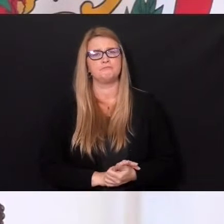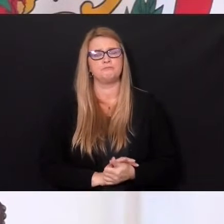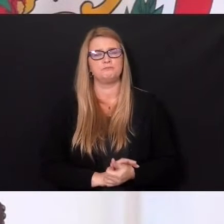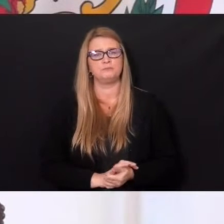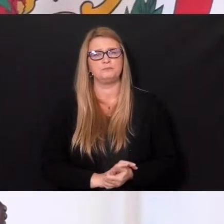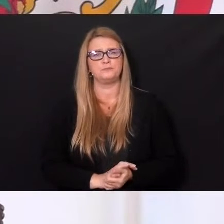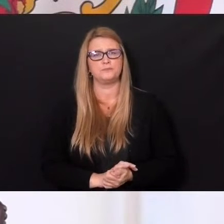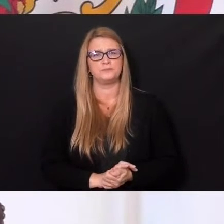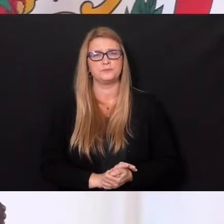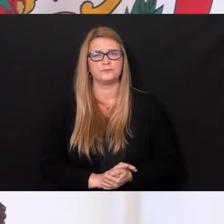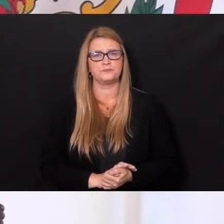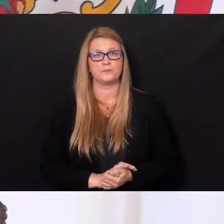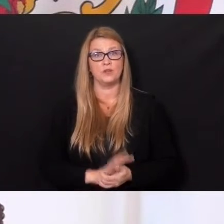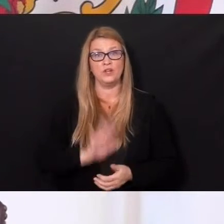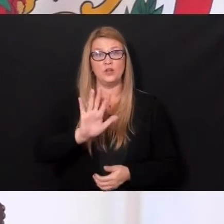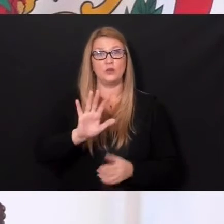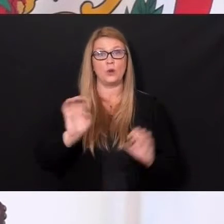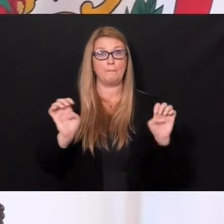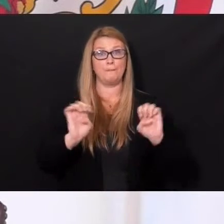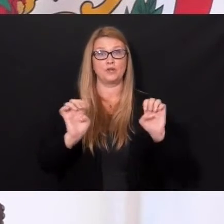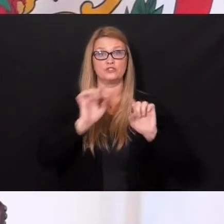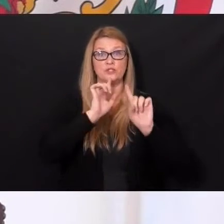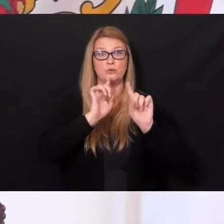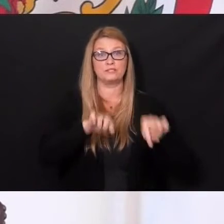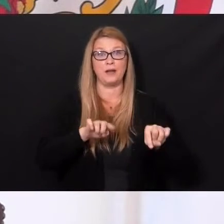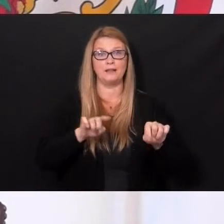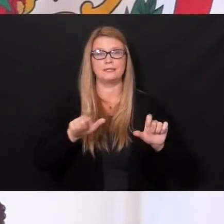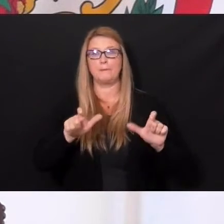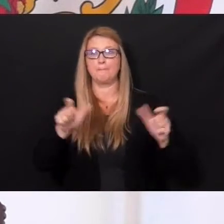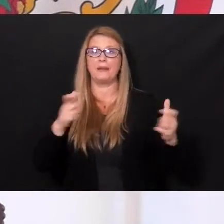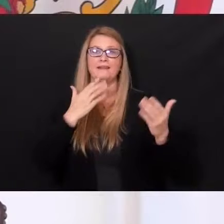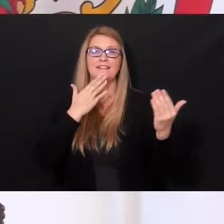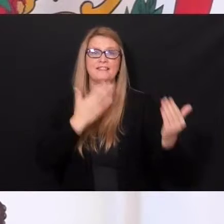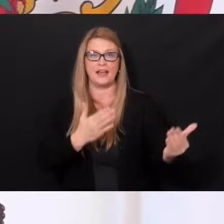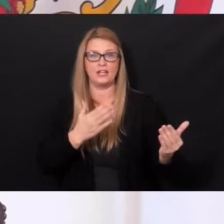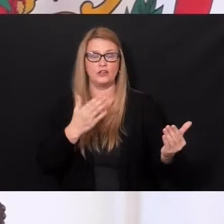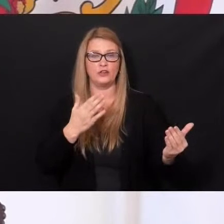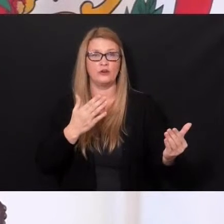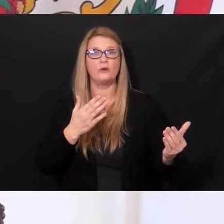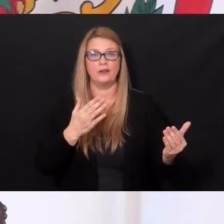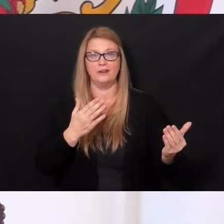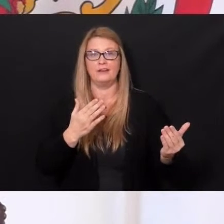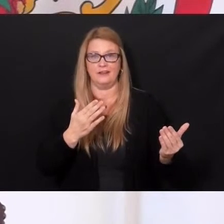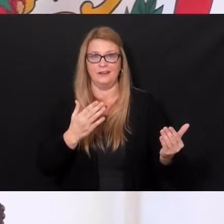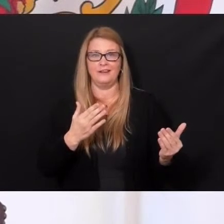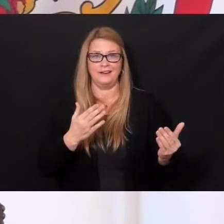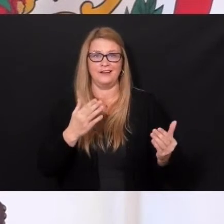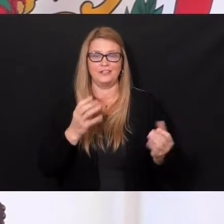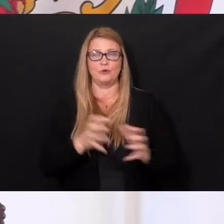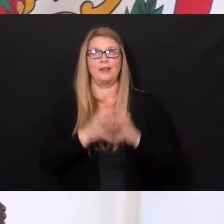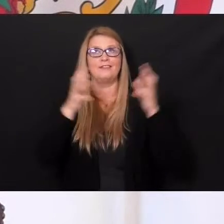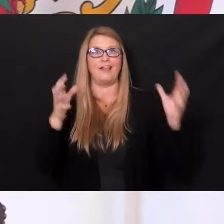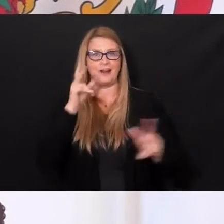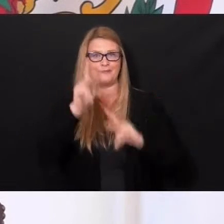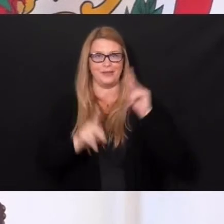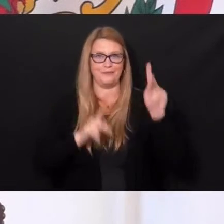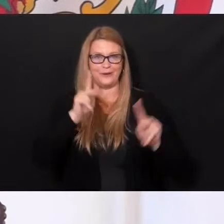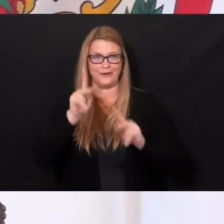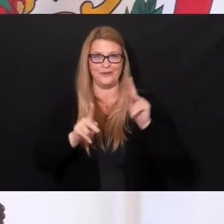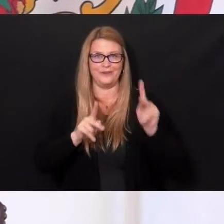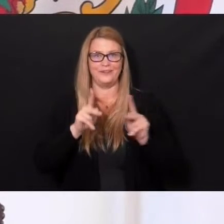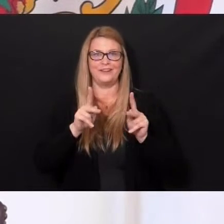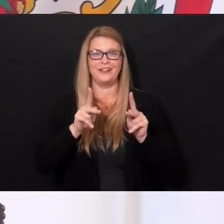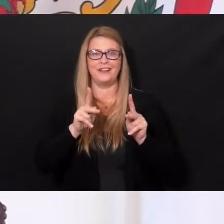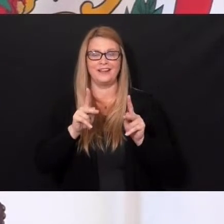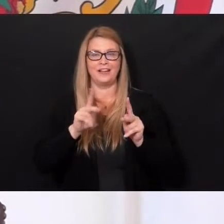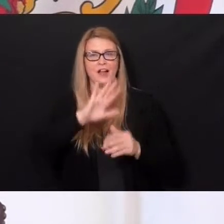As far as your emergency response, and a great big thank you that goes out to a lot of people, I want to send that big thank you